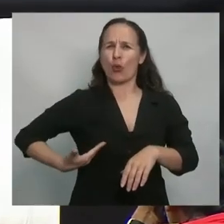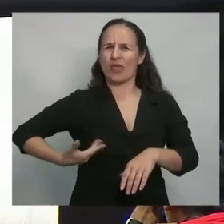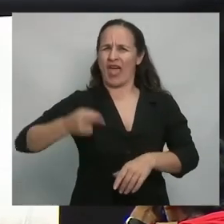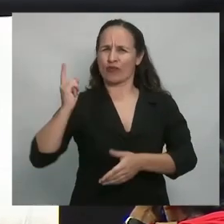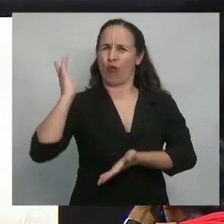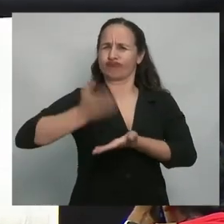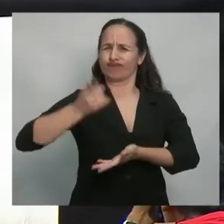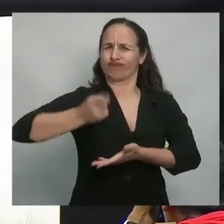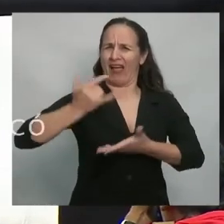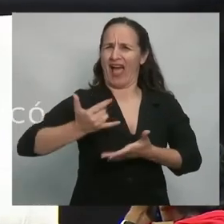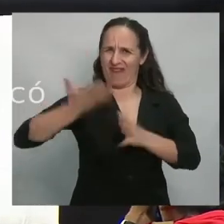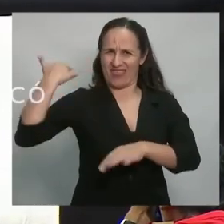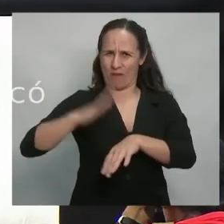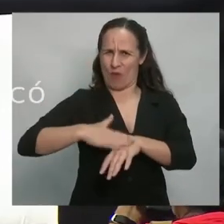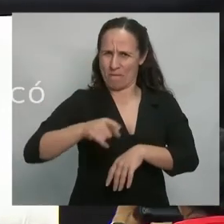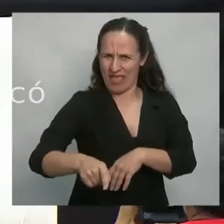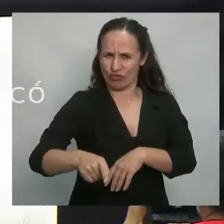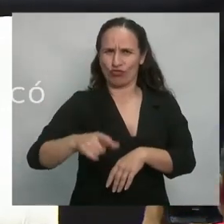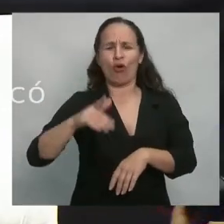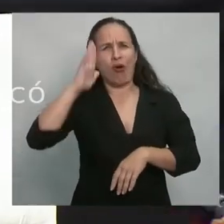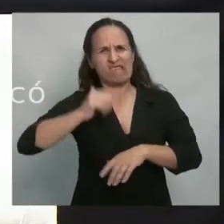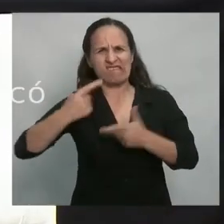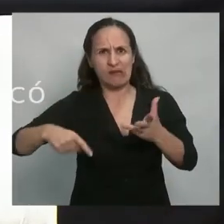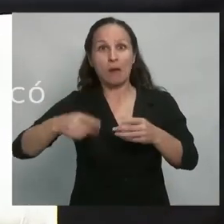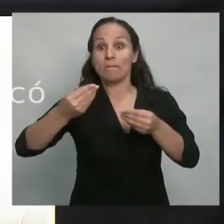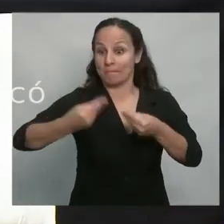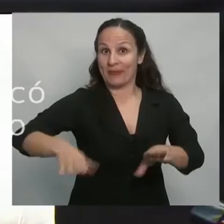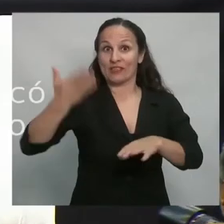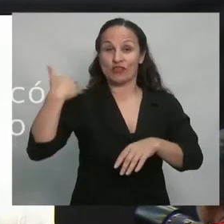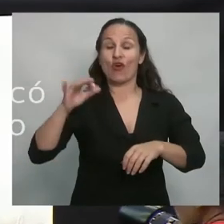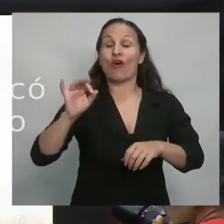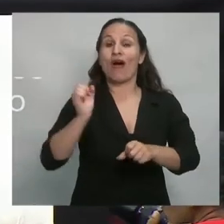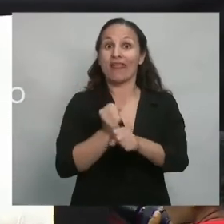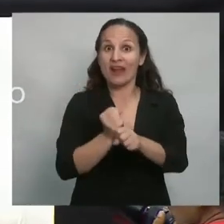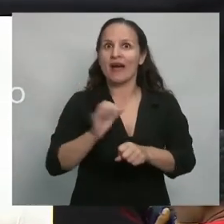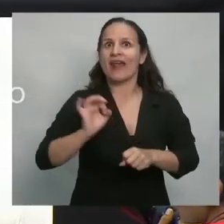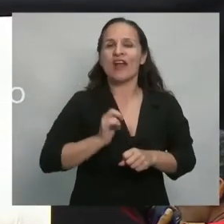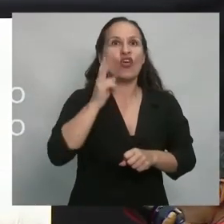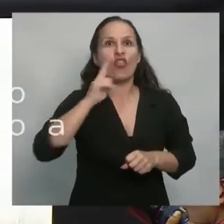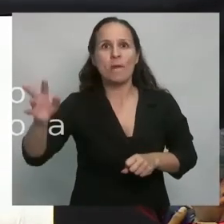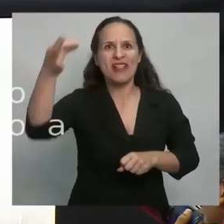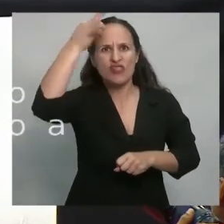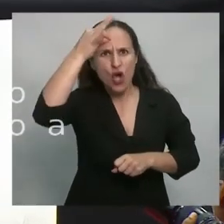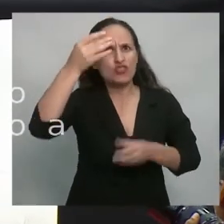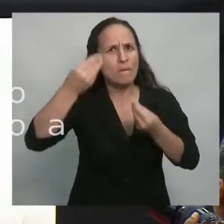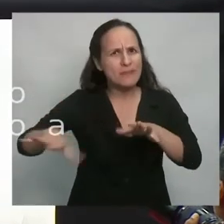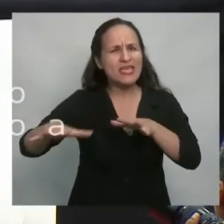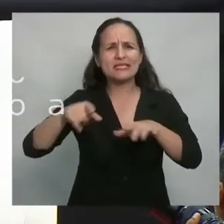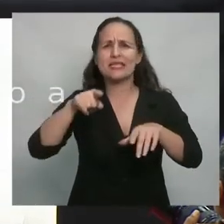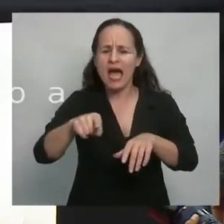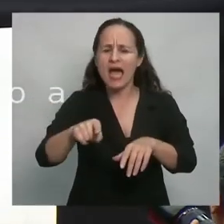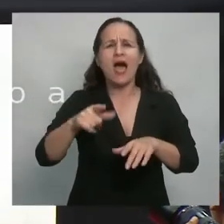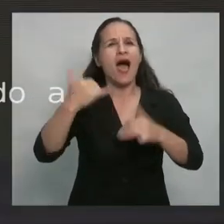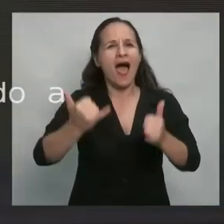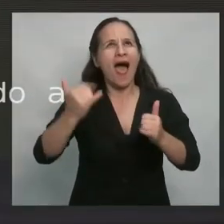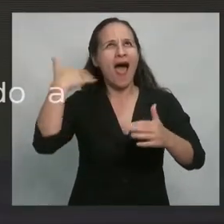but it began its work in 2012 in conditions of great hope, brought about by the